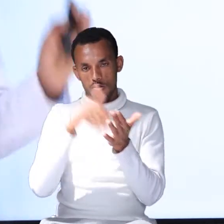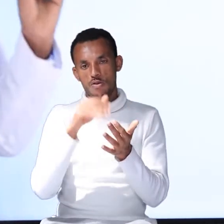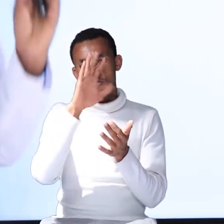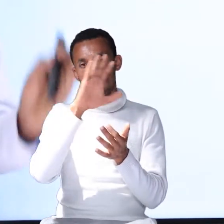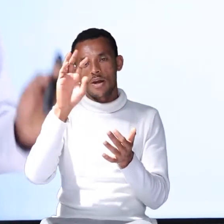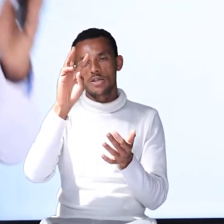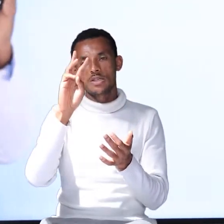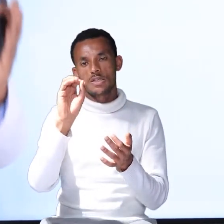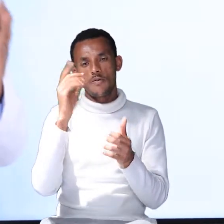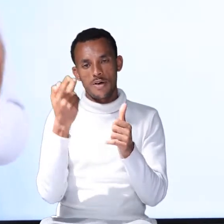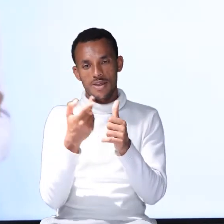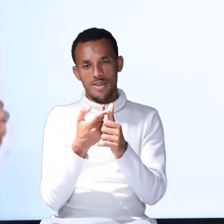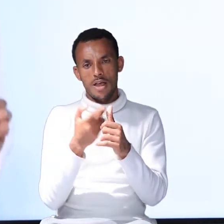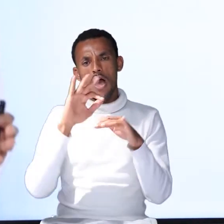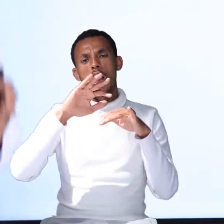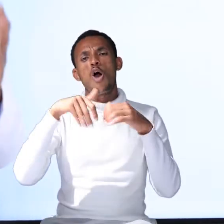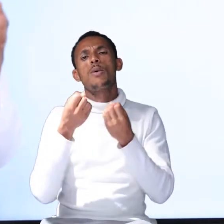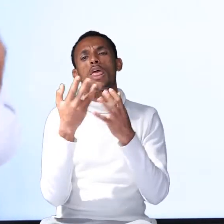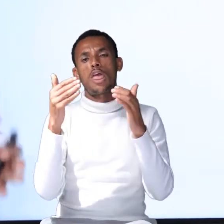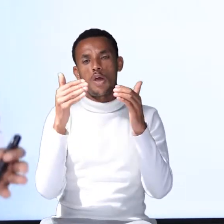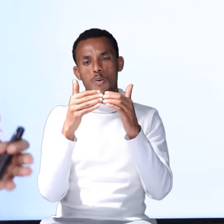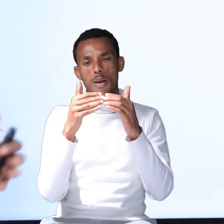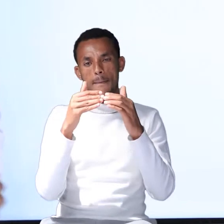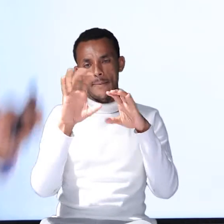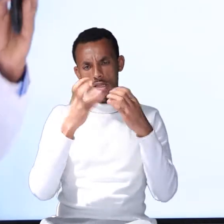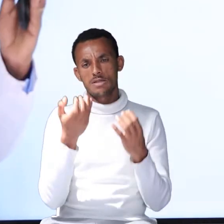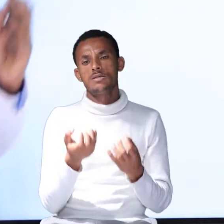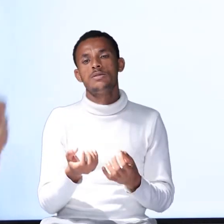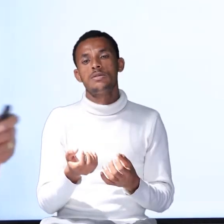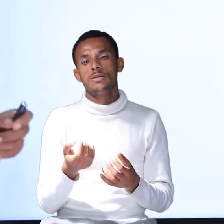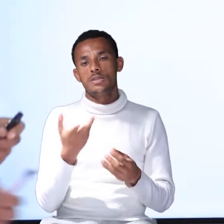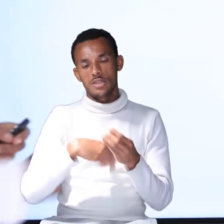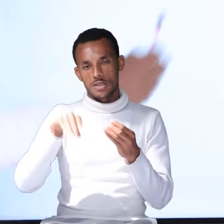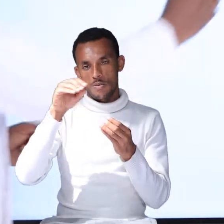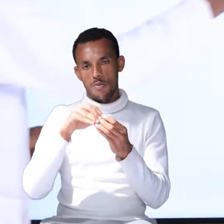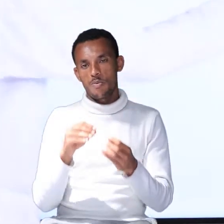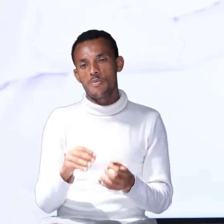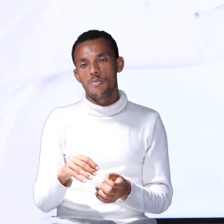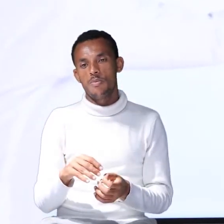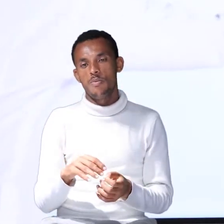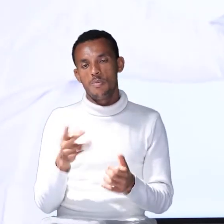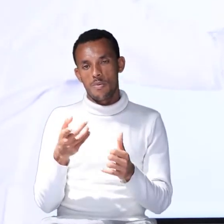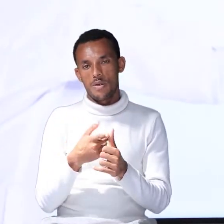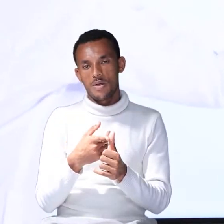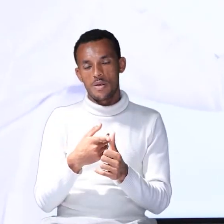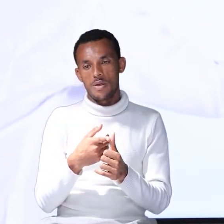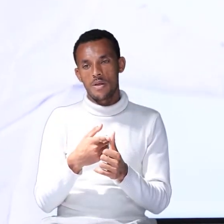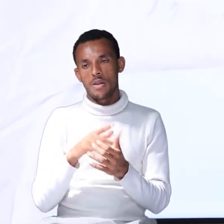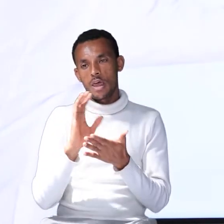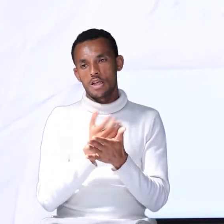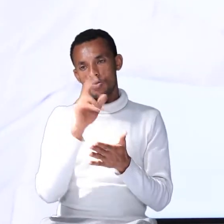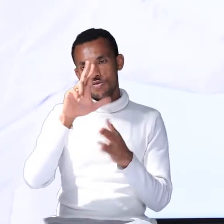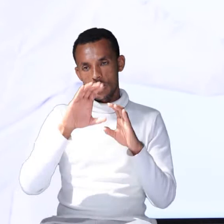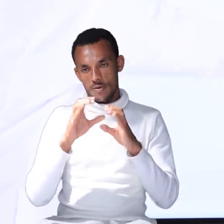19,560 first into how many equal parts should be divided? The sum of the parts. The first person will take 3